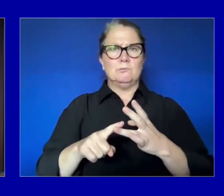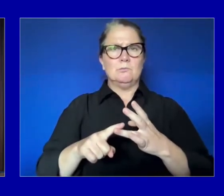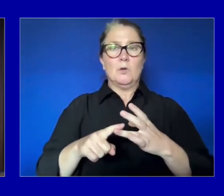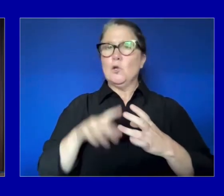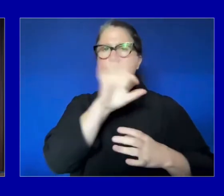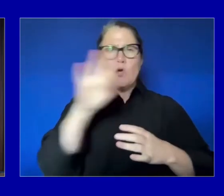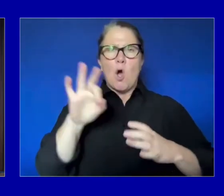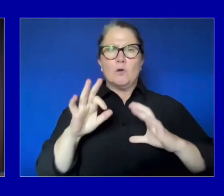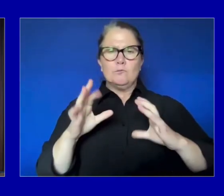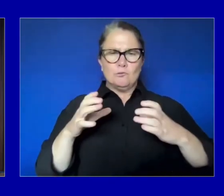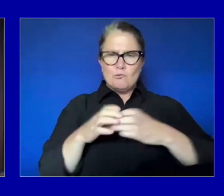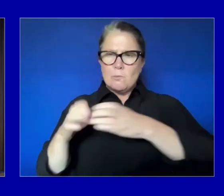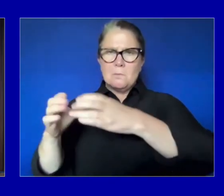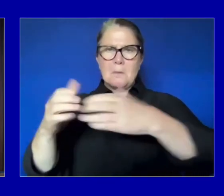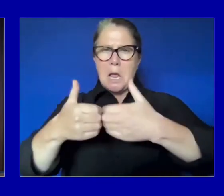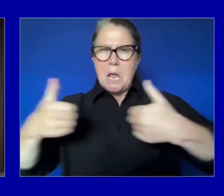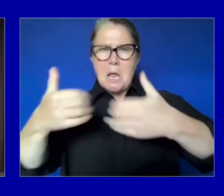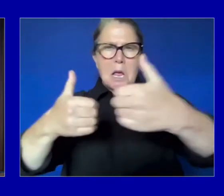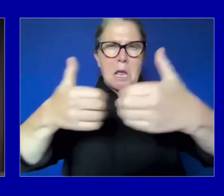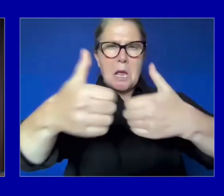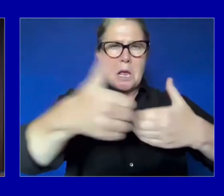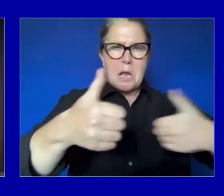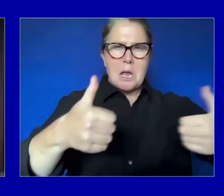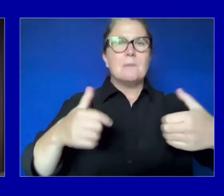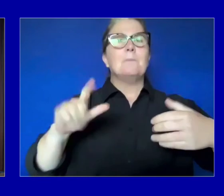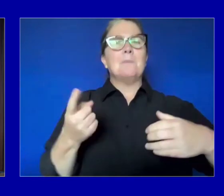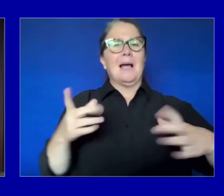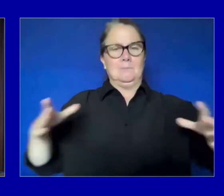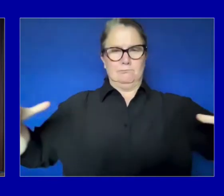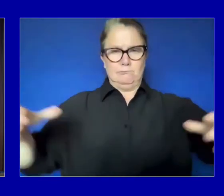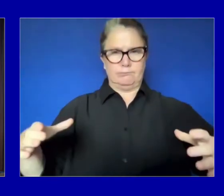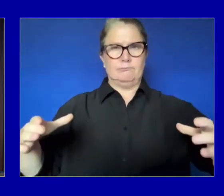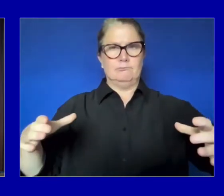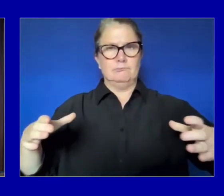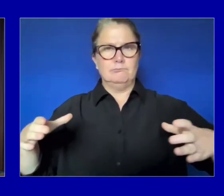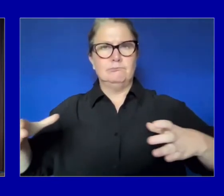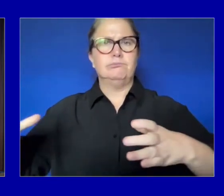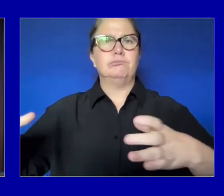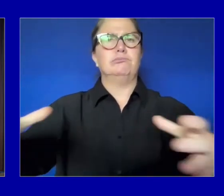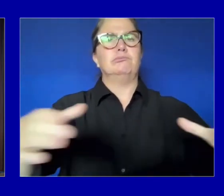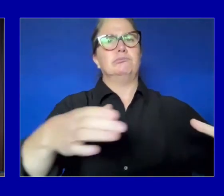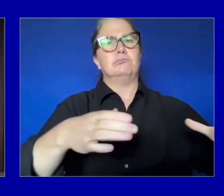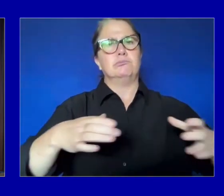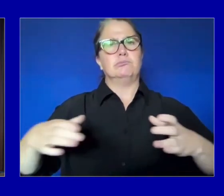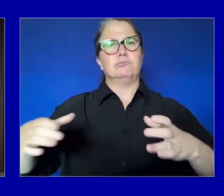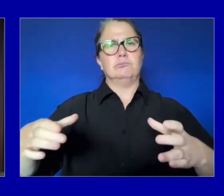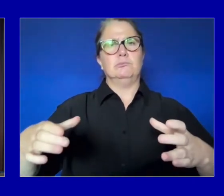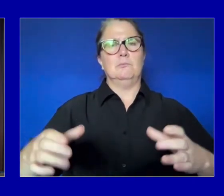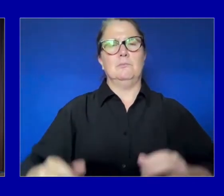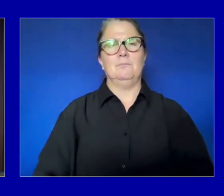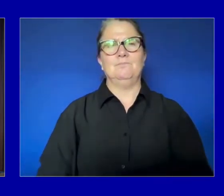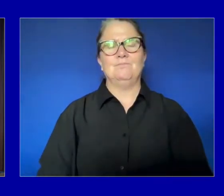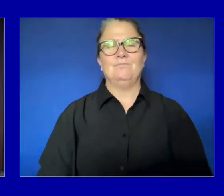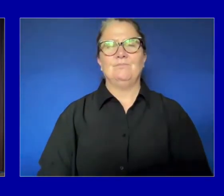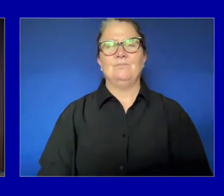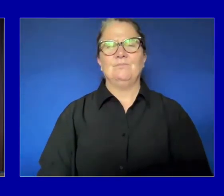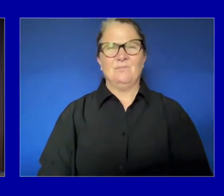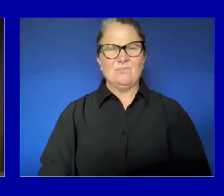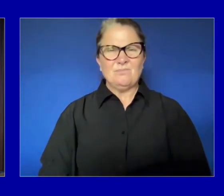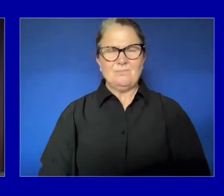Thanks, Tammy. Um, reflecting on, on that, and I really resonated with,